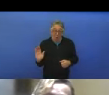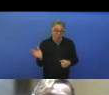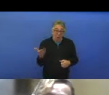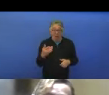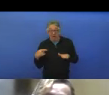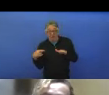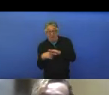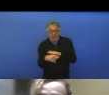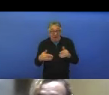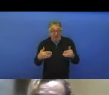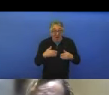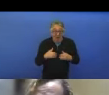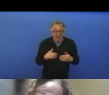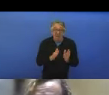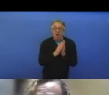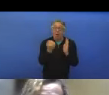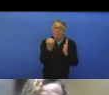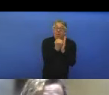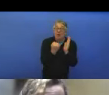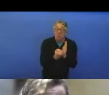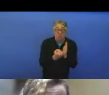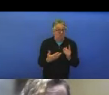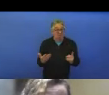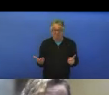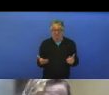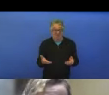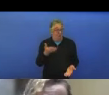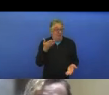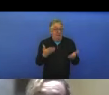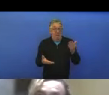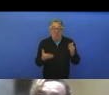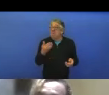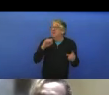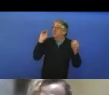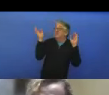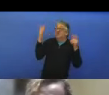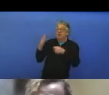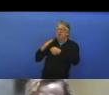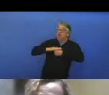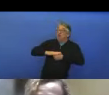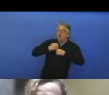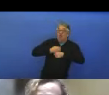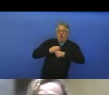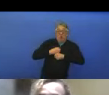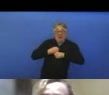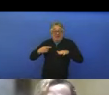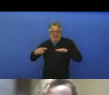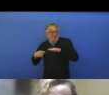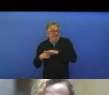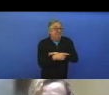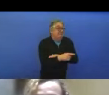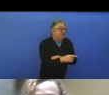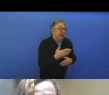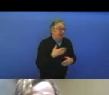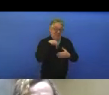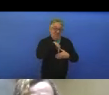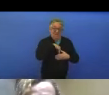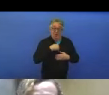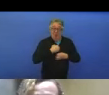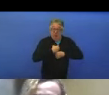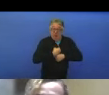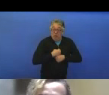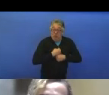You might be in a situation of stress, post-traumatic stress. There are people with disabilities that could be physical disabilities, that could